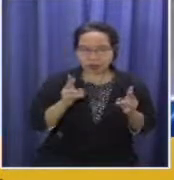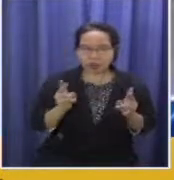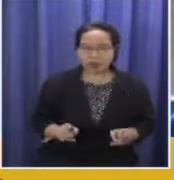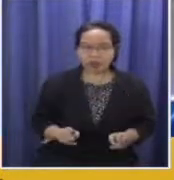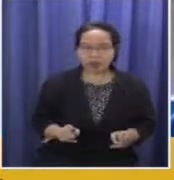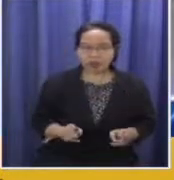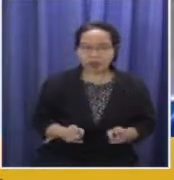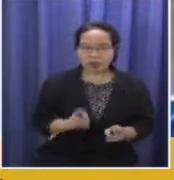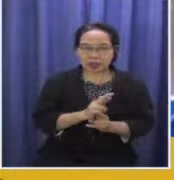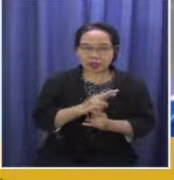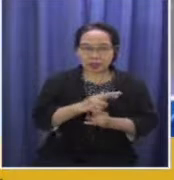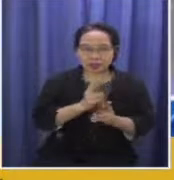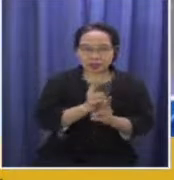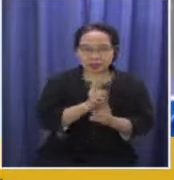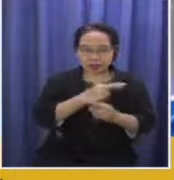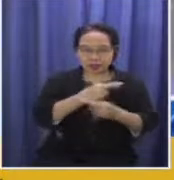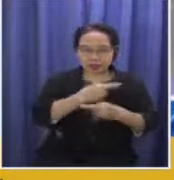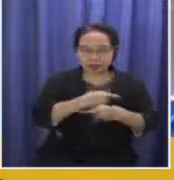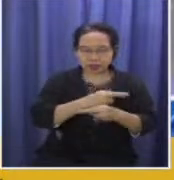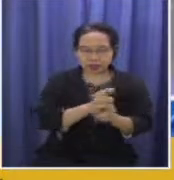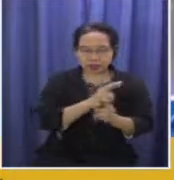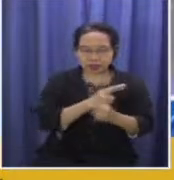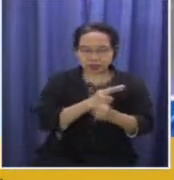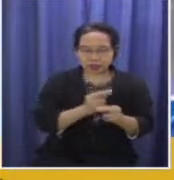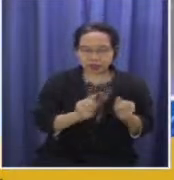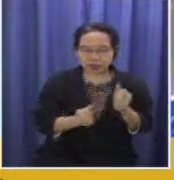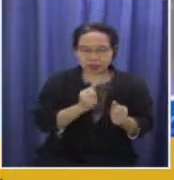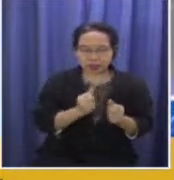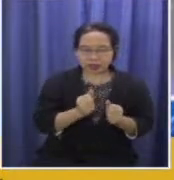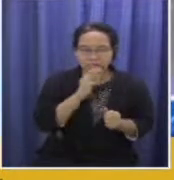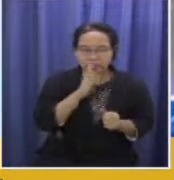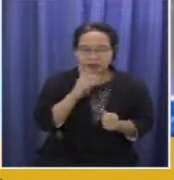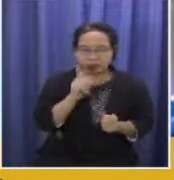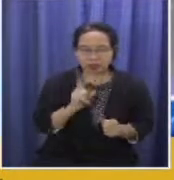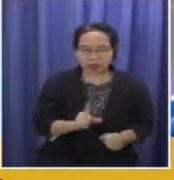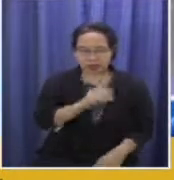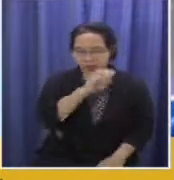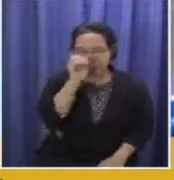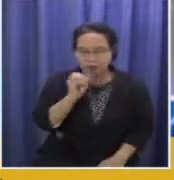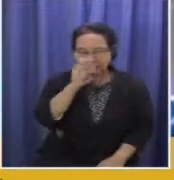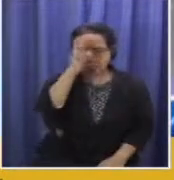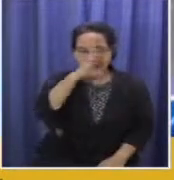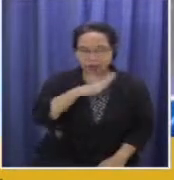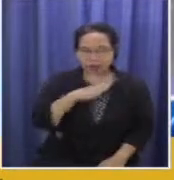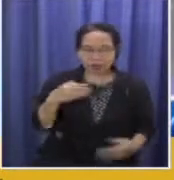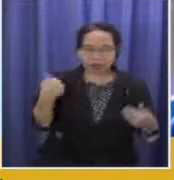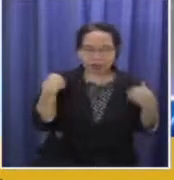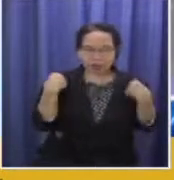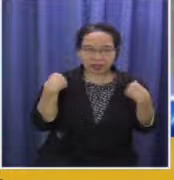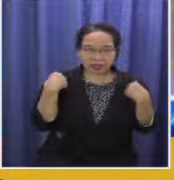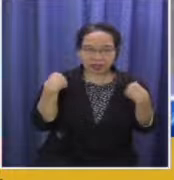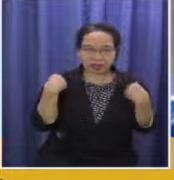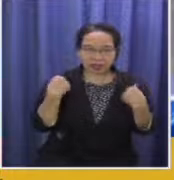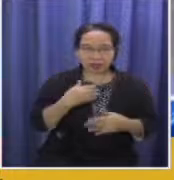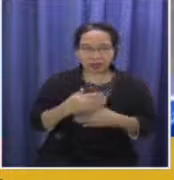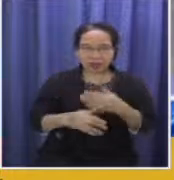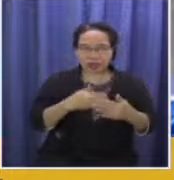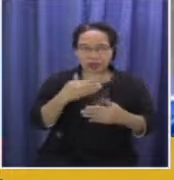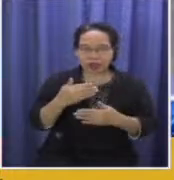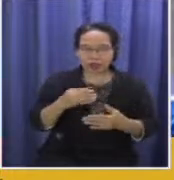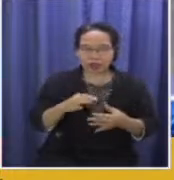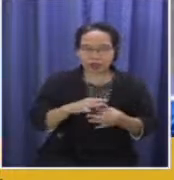human reproduction, brother, which is to be 100% man. You have to undergo that process